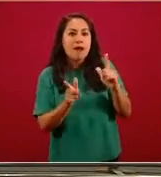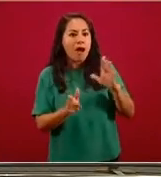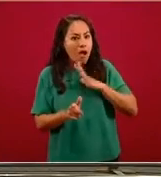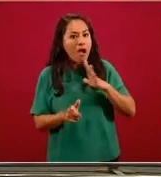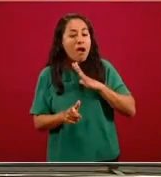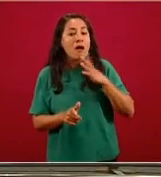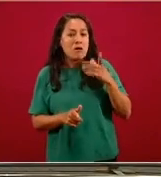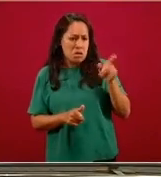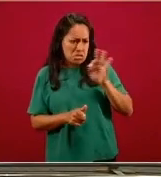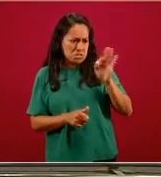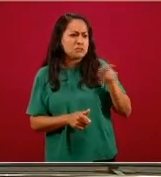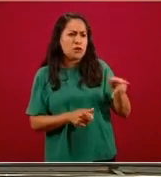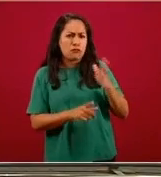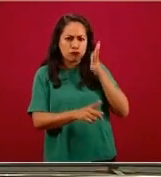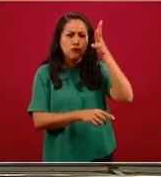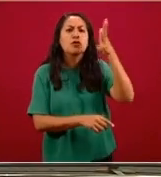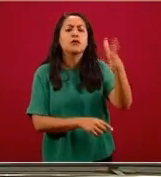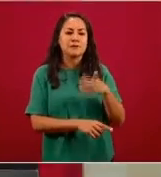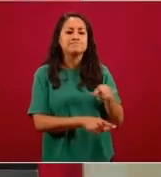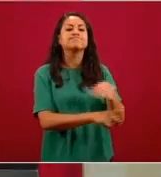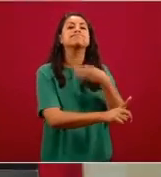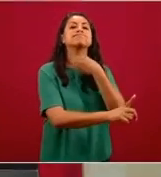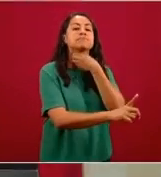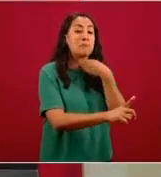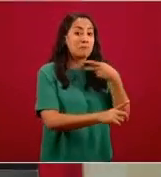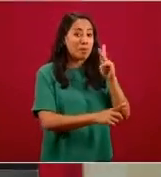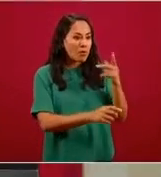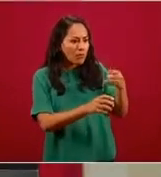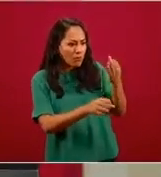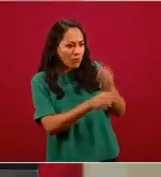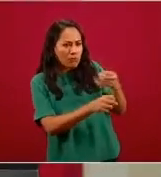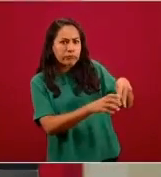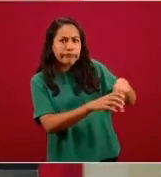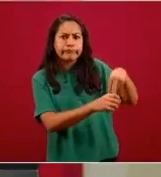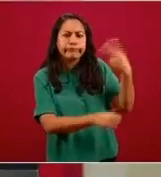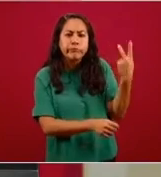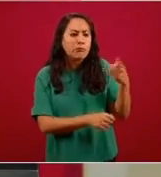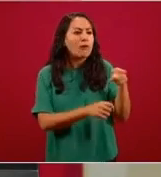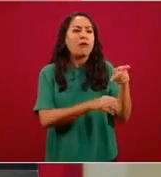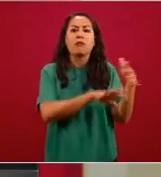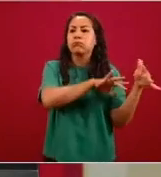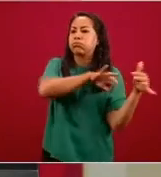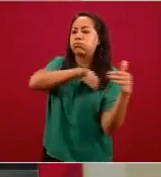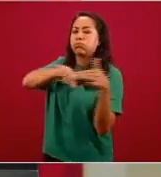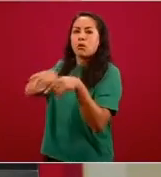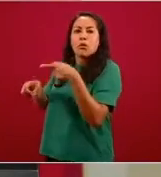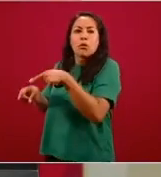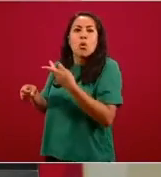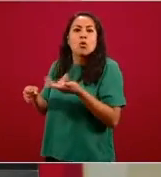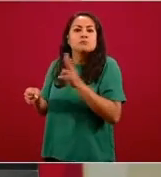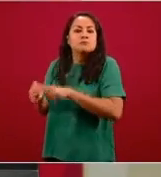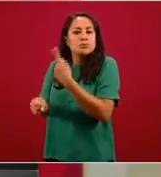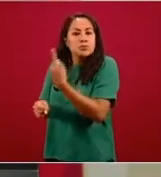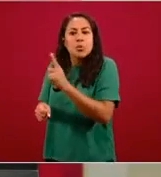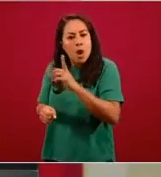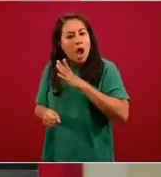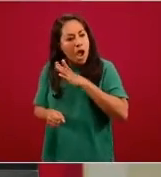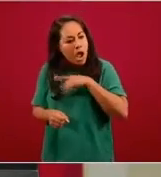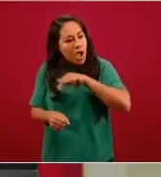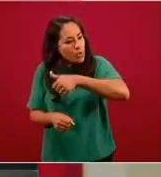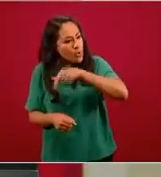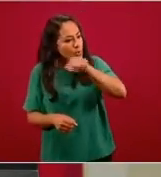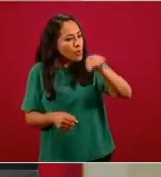of Mexico City hospitals. We still have a space there, but it's critical. We need to work on